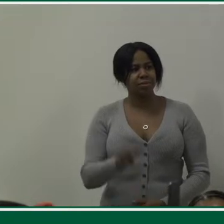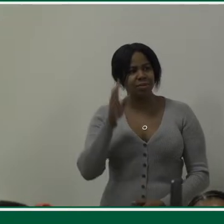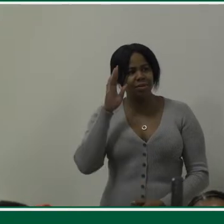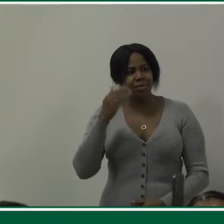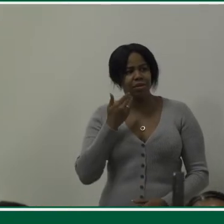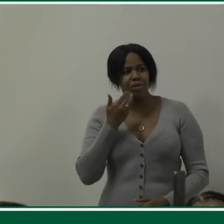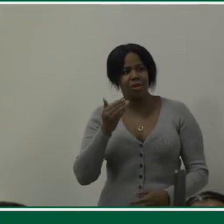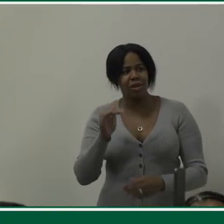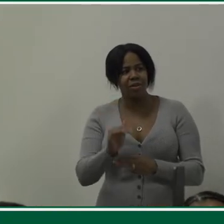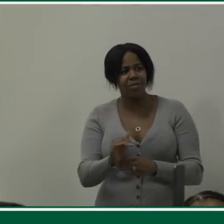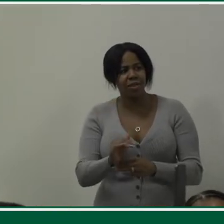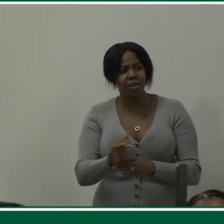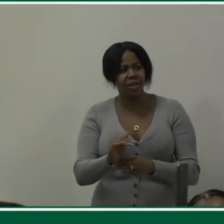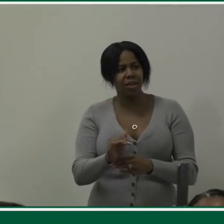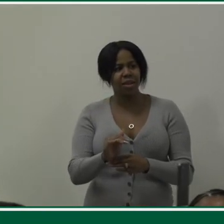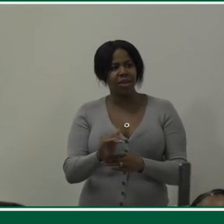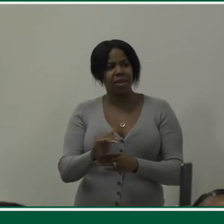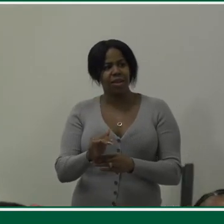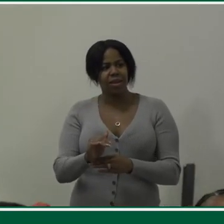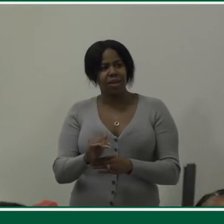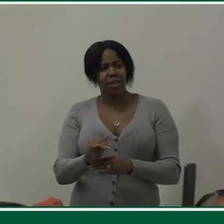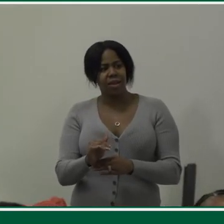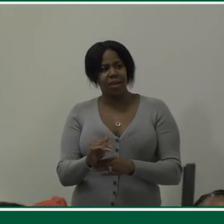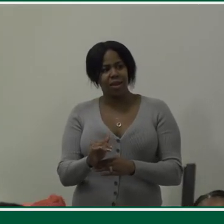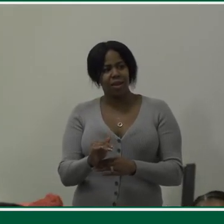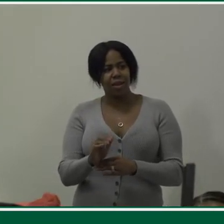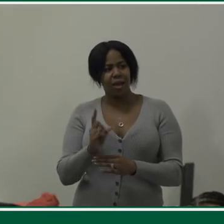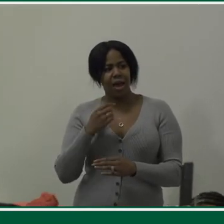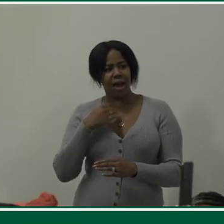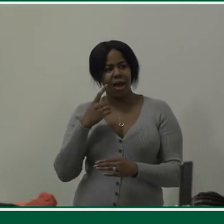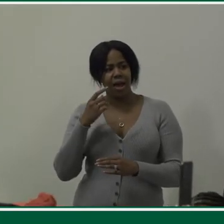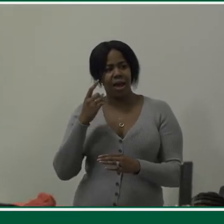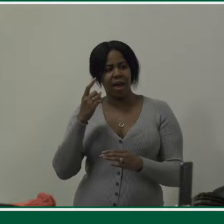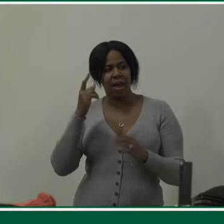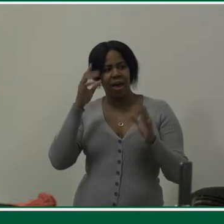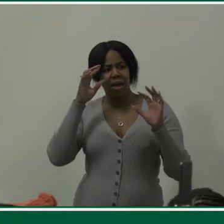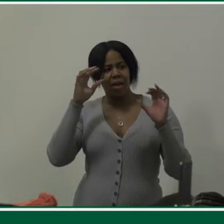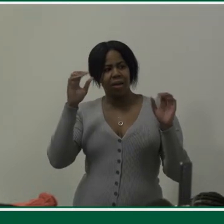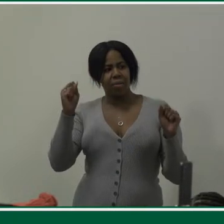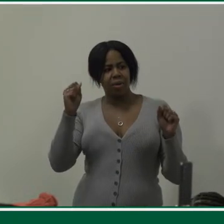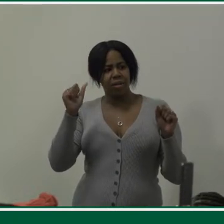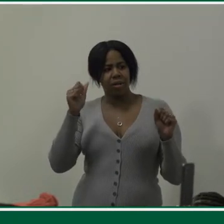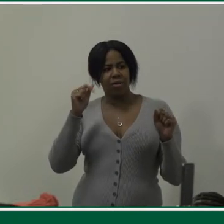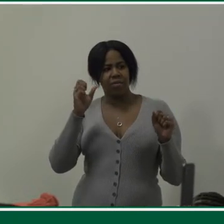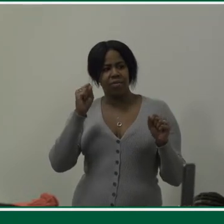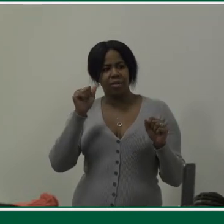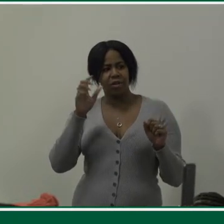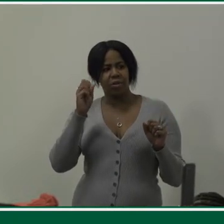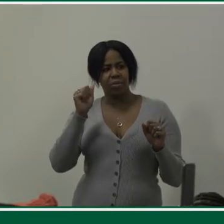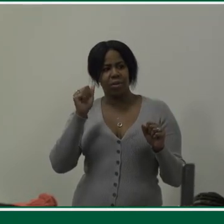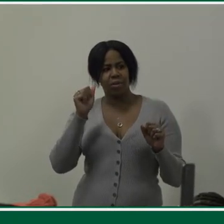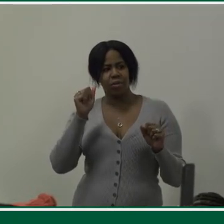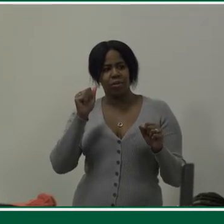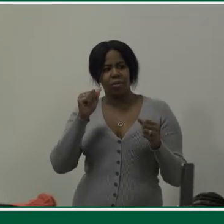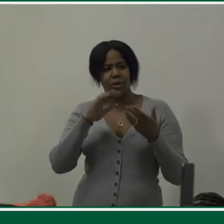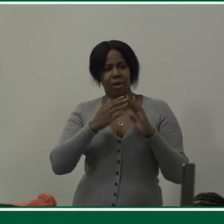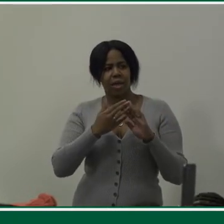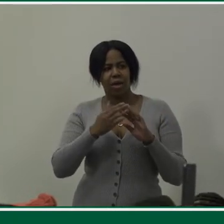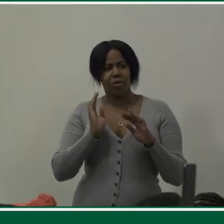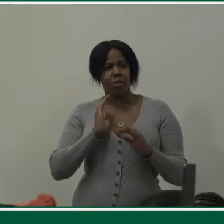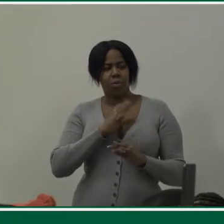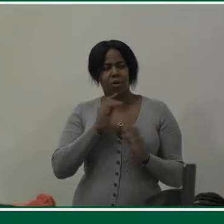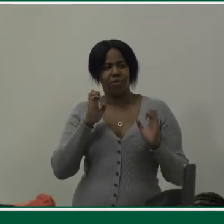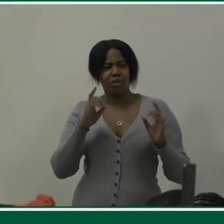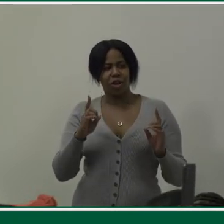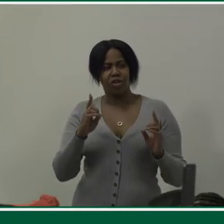Hi, good evening. Bina Lefkowitz. I am the president of the Sacramento County Board of Education, and I'm